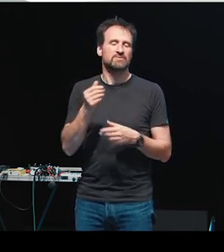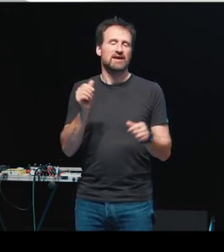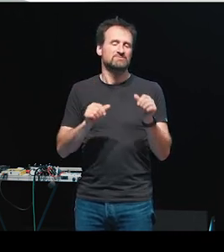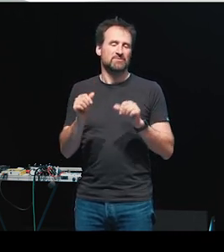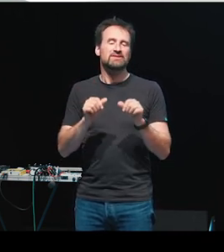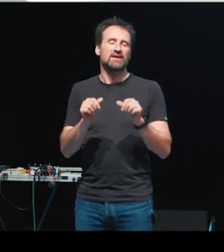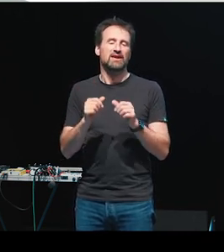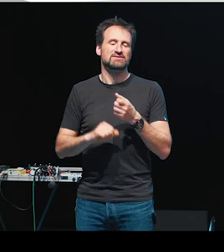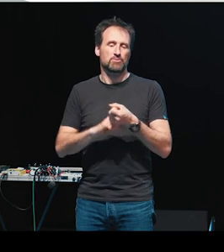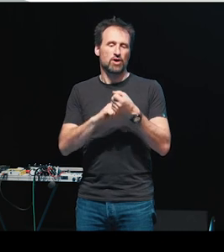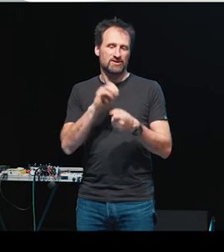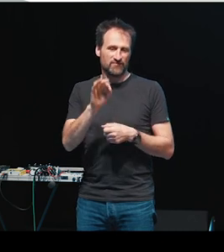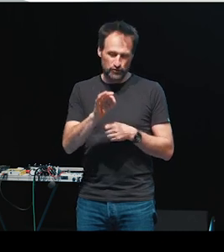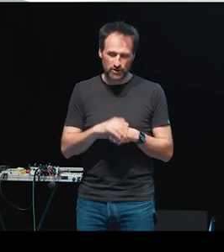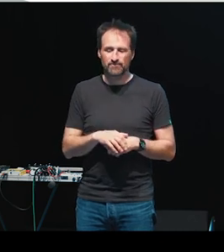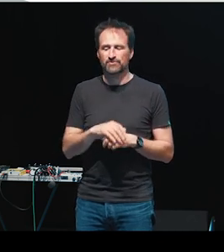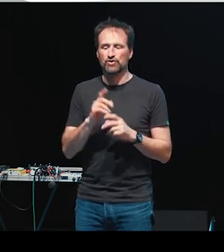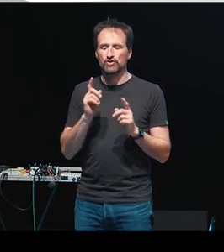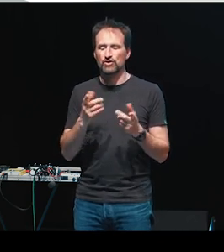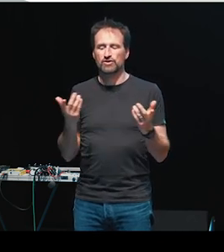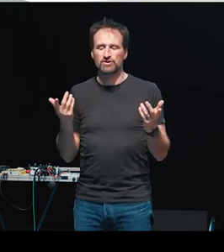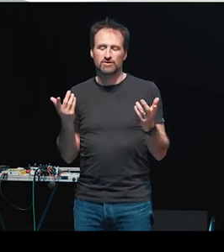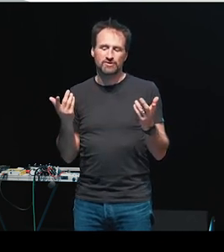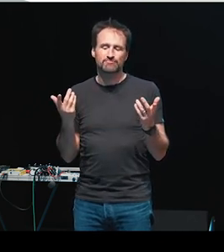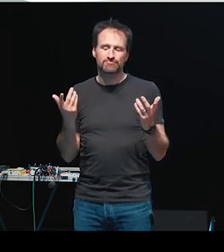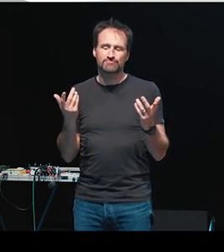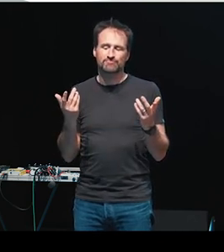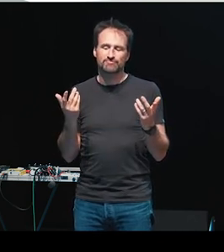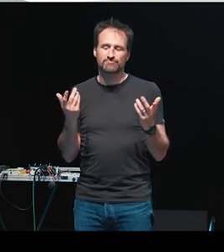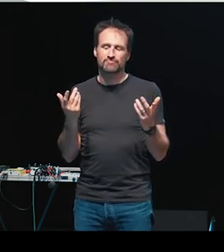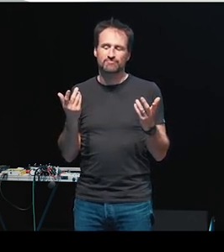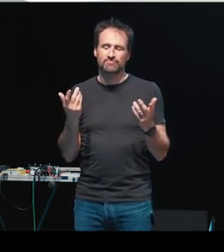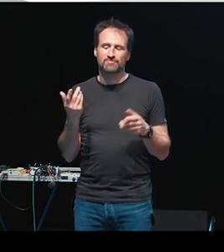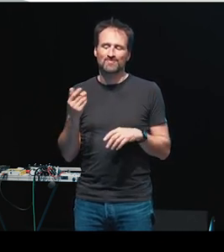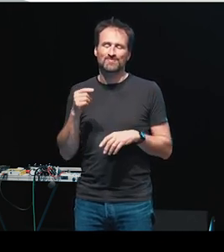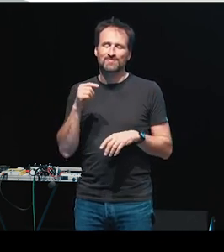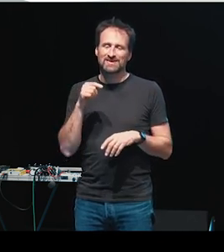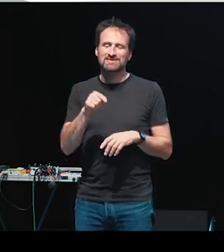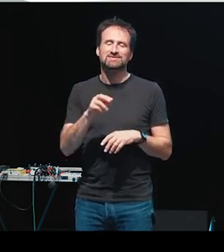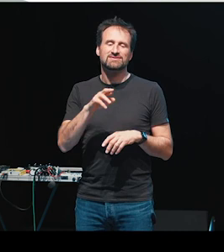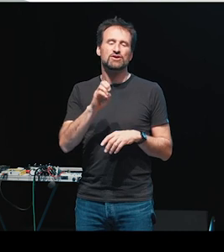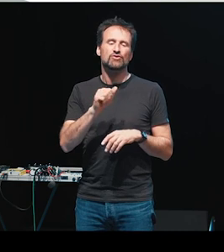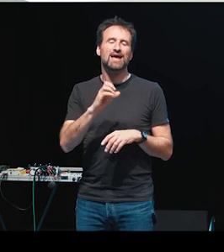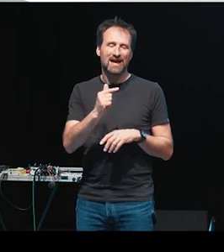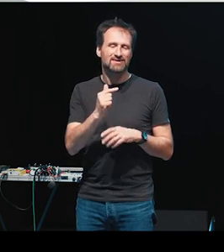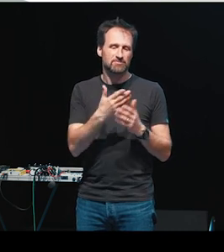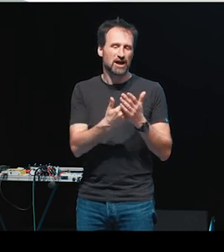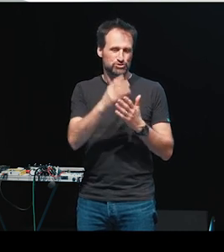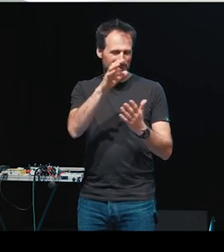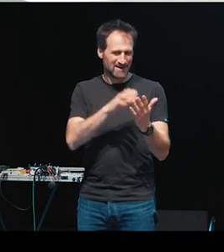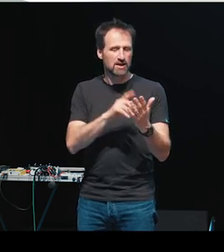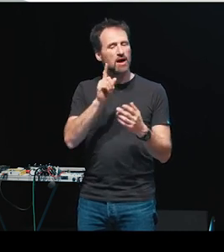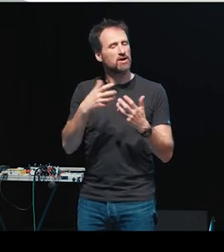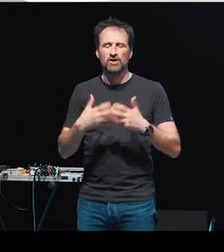directive and in an alpha release. And so this is a React example, but it could work with any